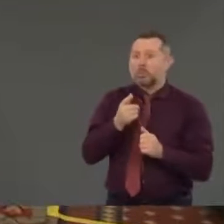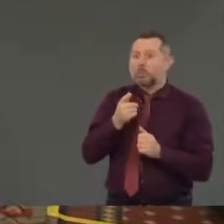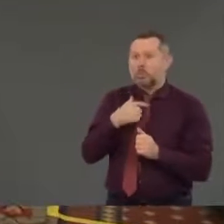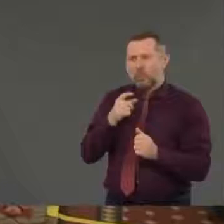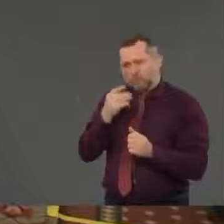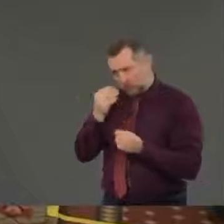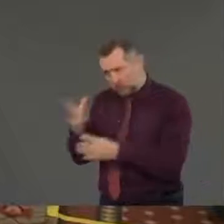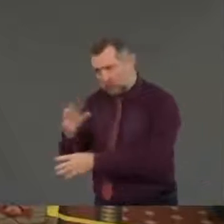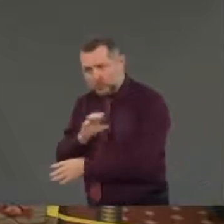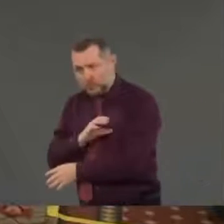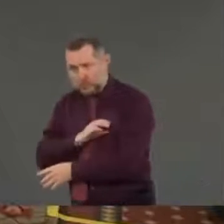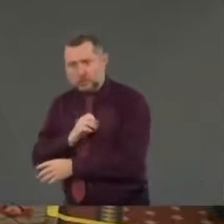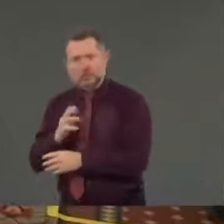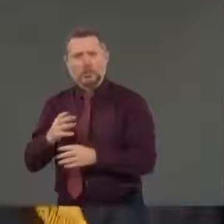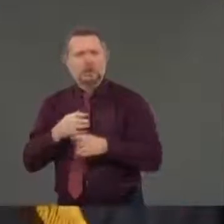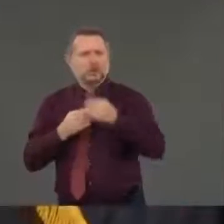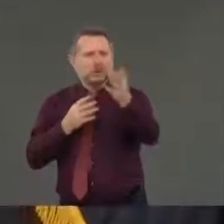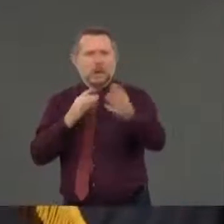it's going to be protected?